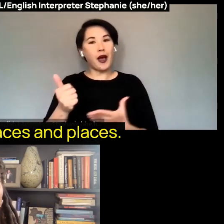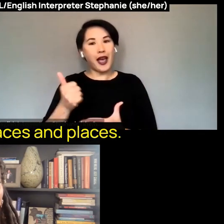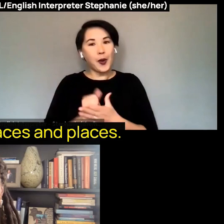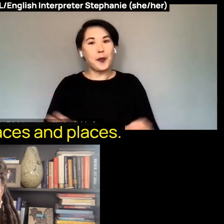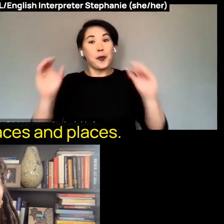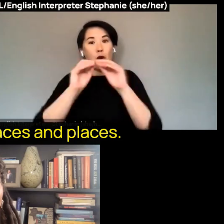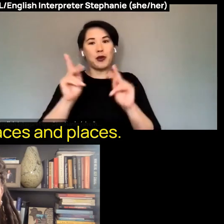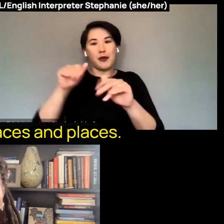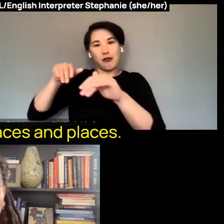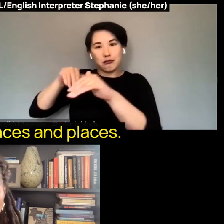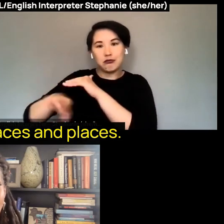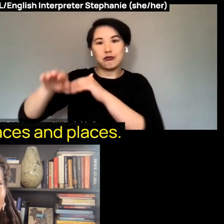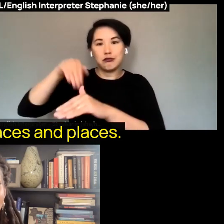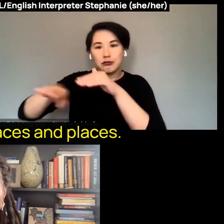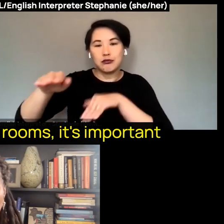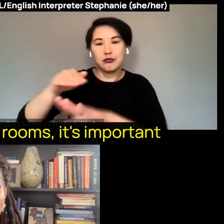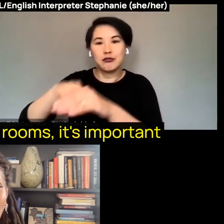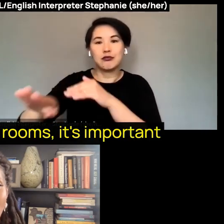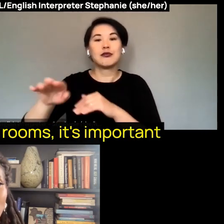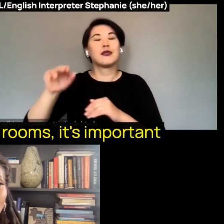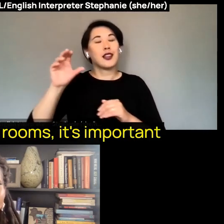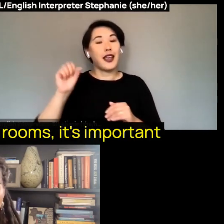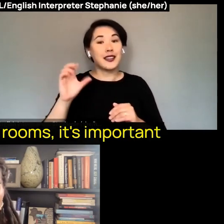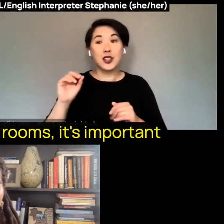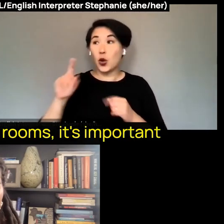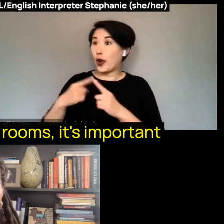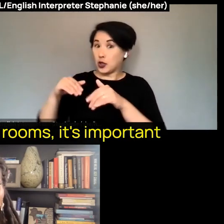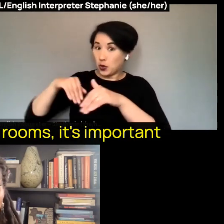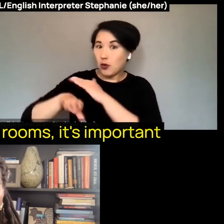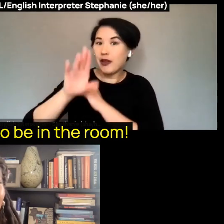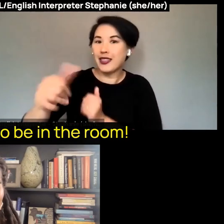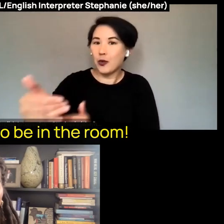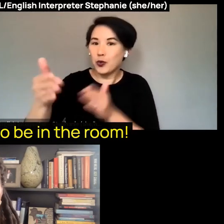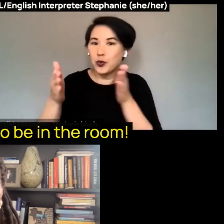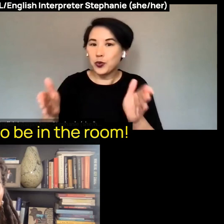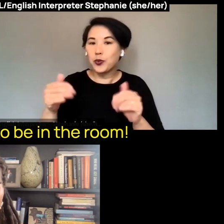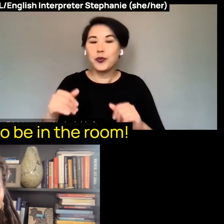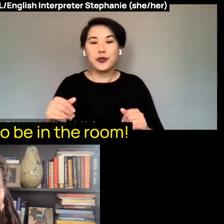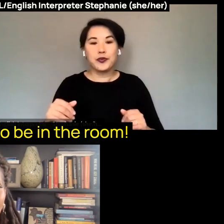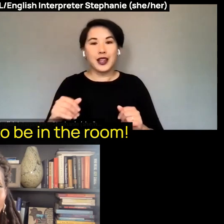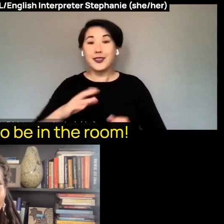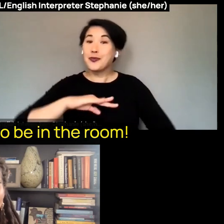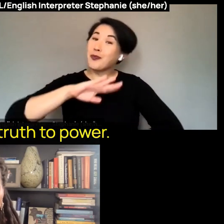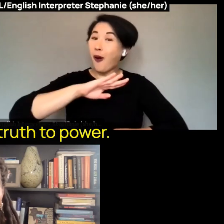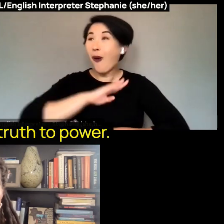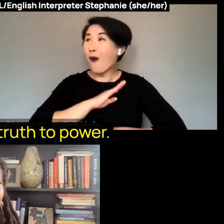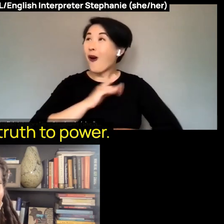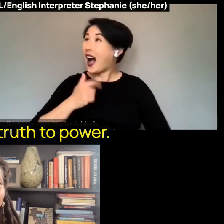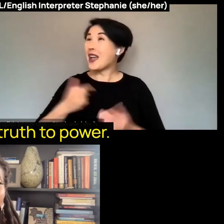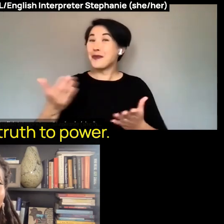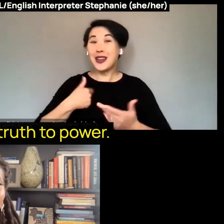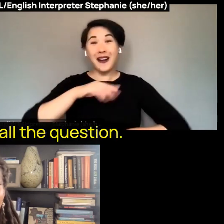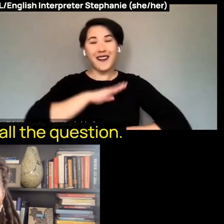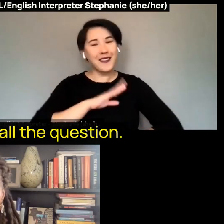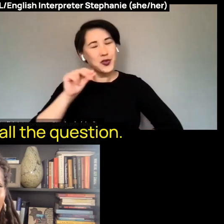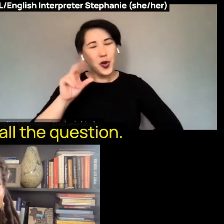those that are in these spaces and places. And when you're in these rooms, it's important not just to be happy to be in the room. You have to speak truth